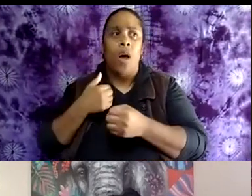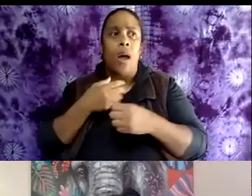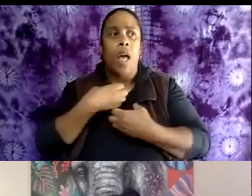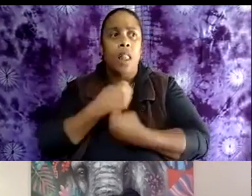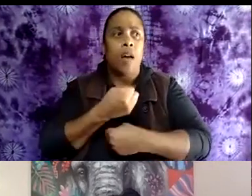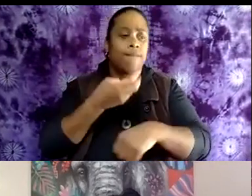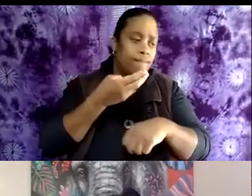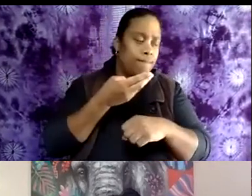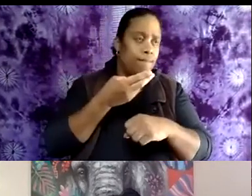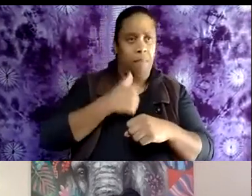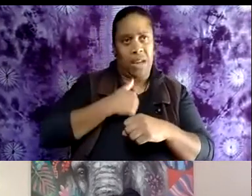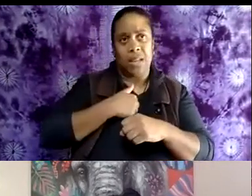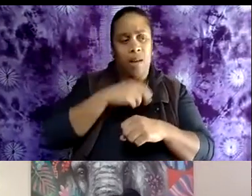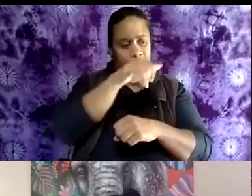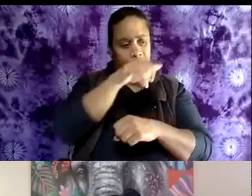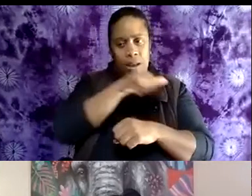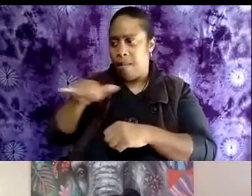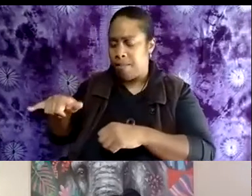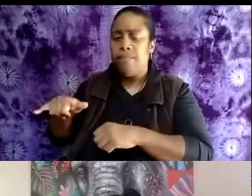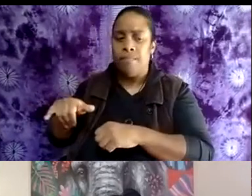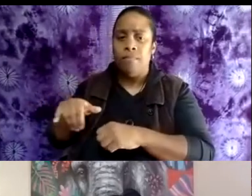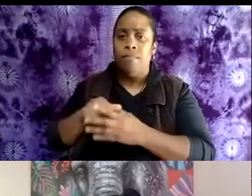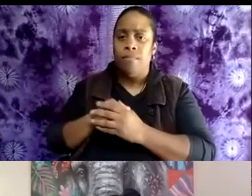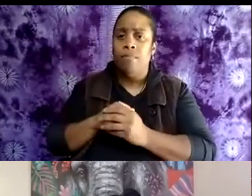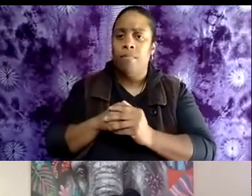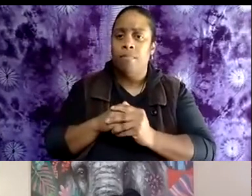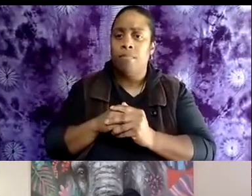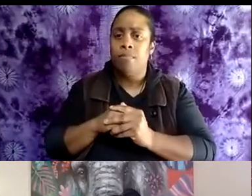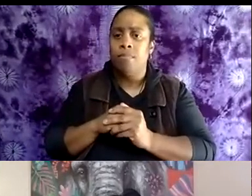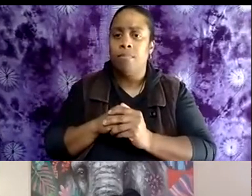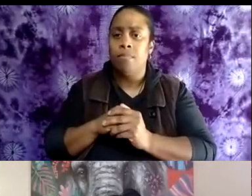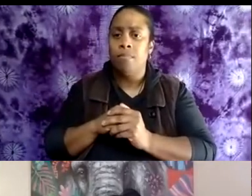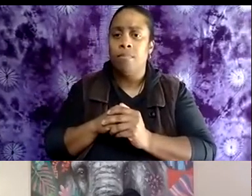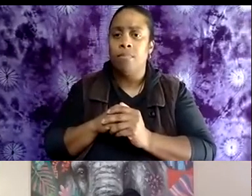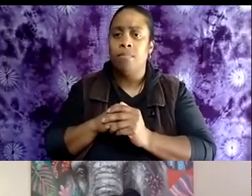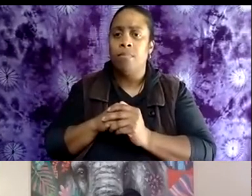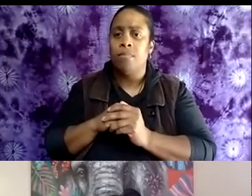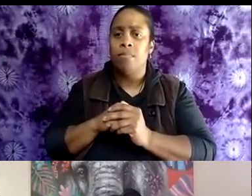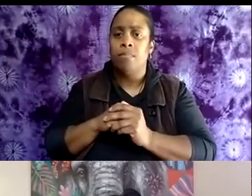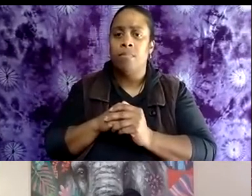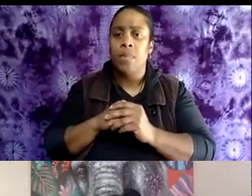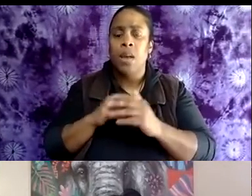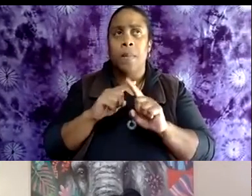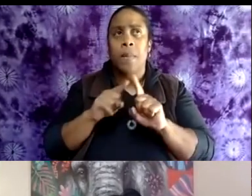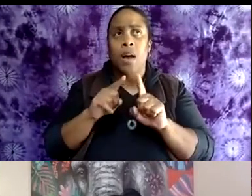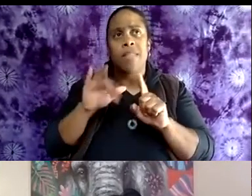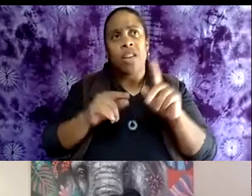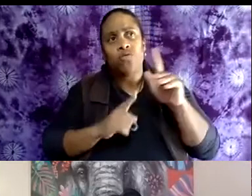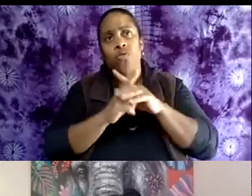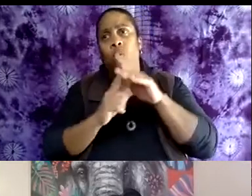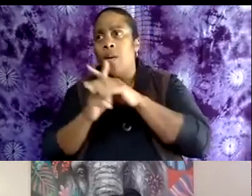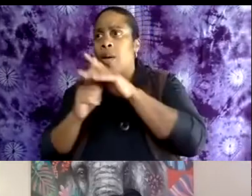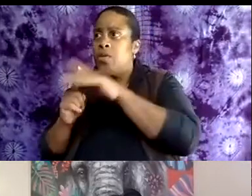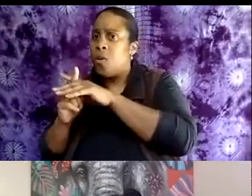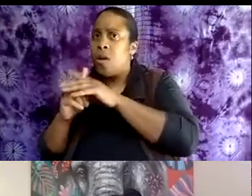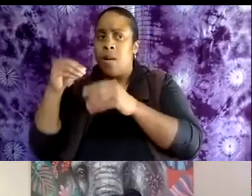nature. So it's all really the same, but manifesting in its own unique and just brilliant